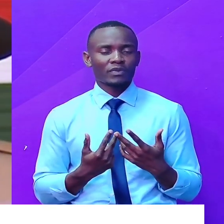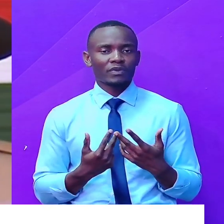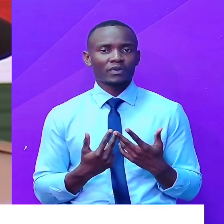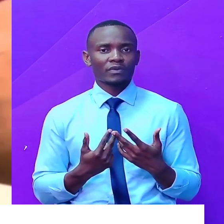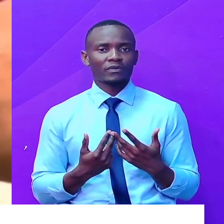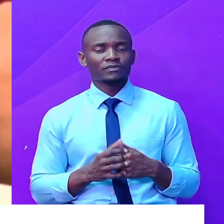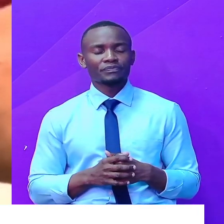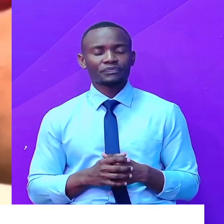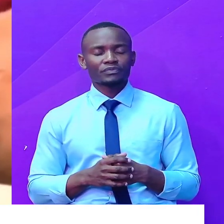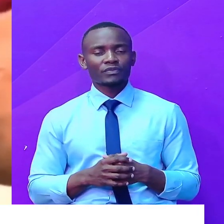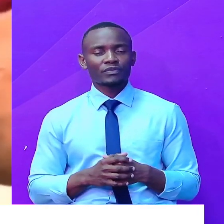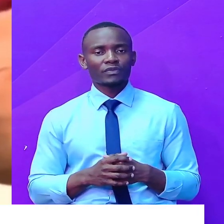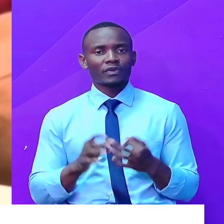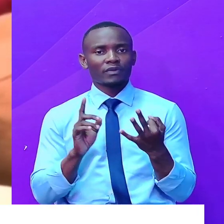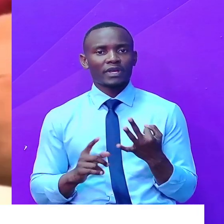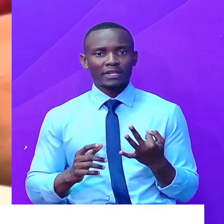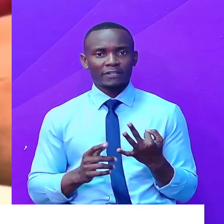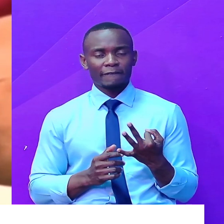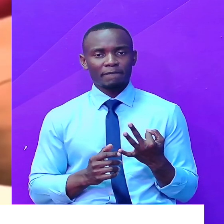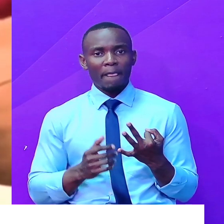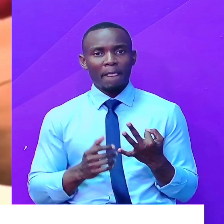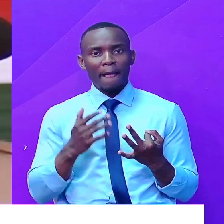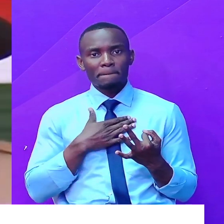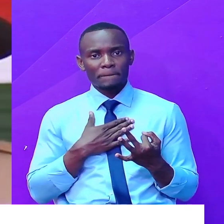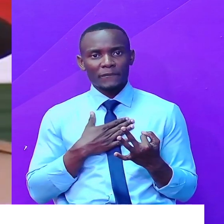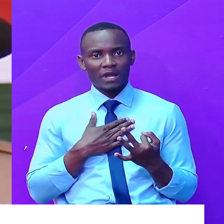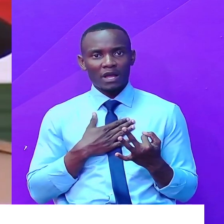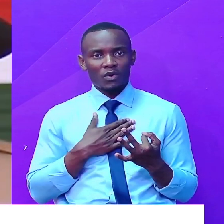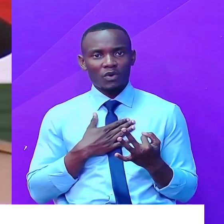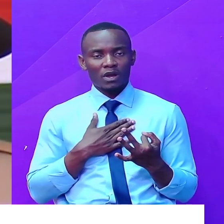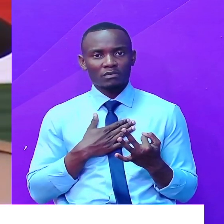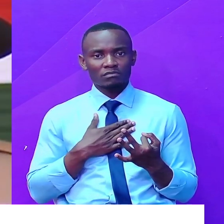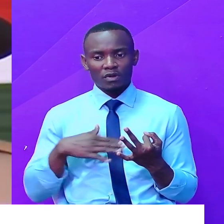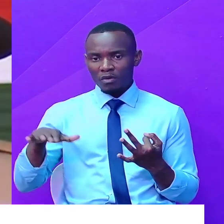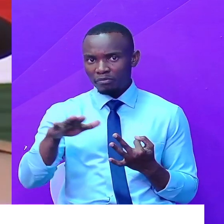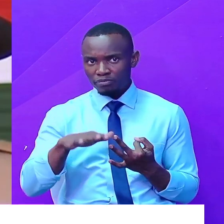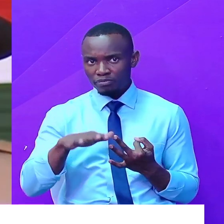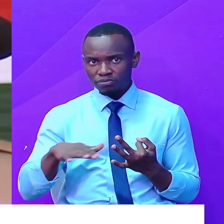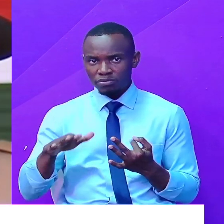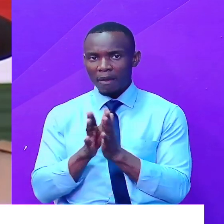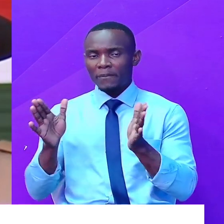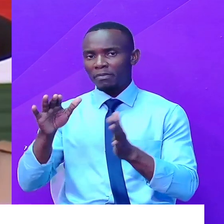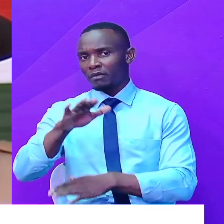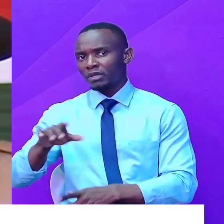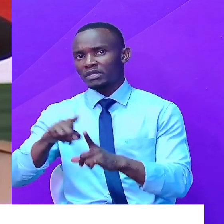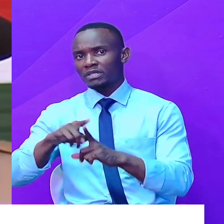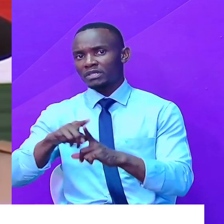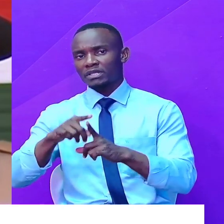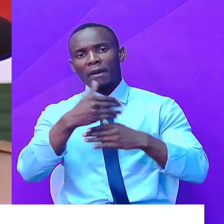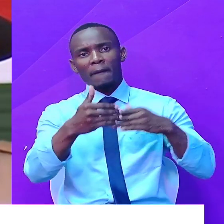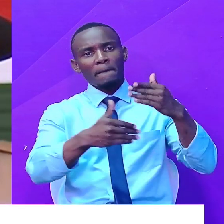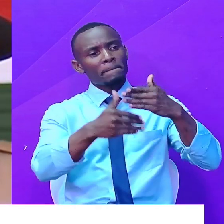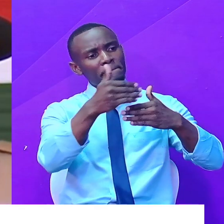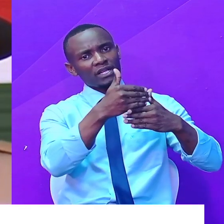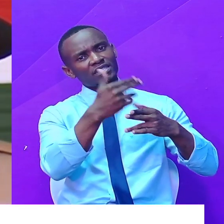Third, our streets, public squares, and buildings should bear the names of our